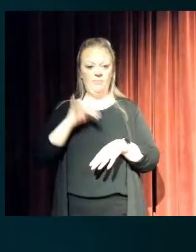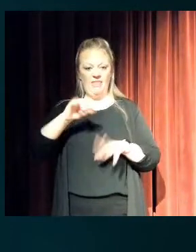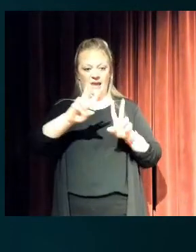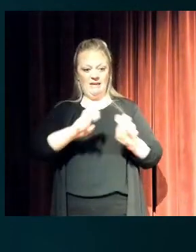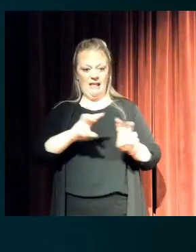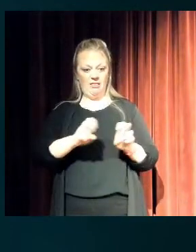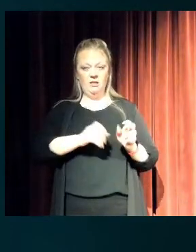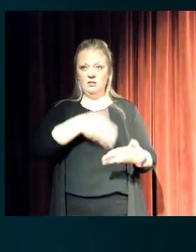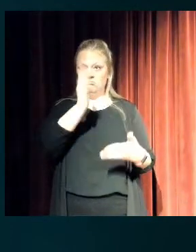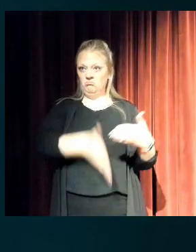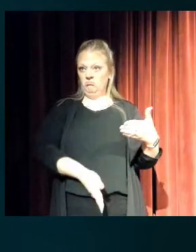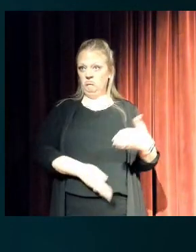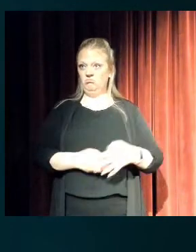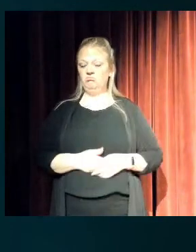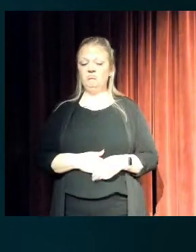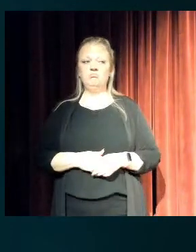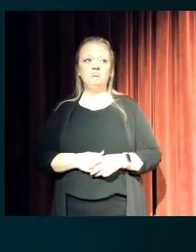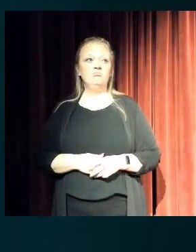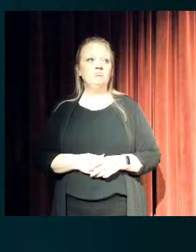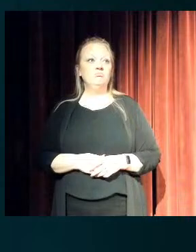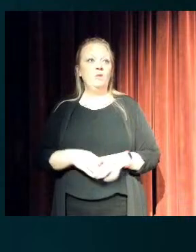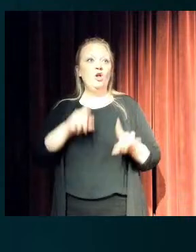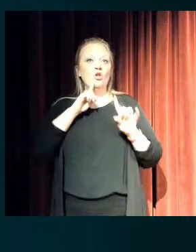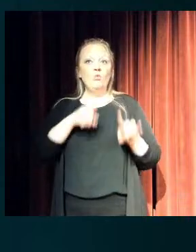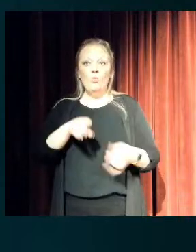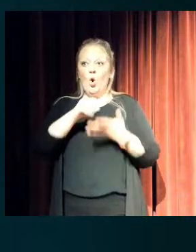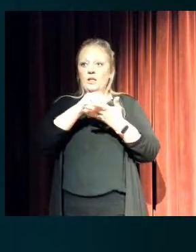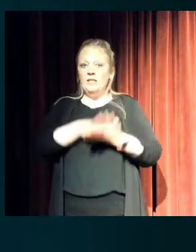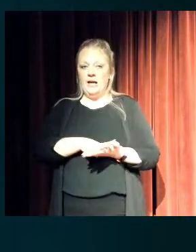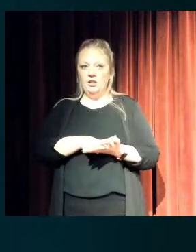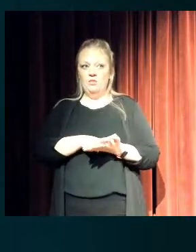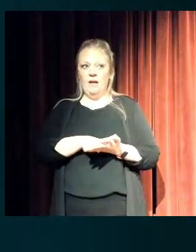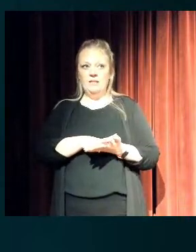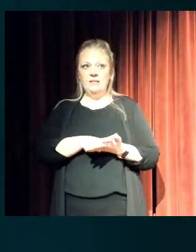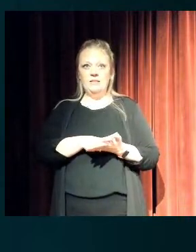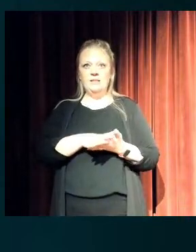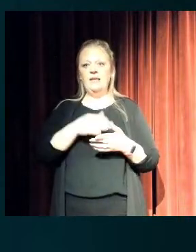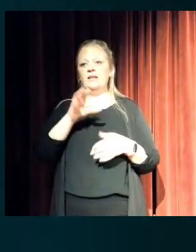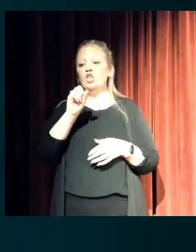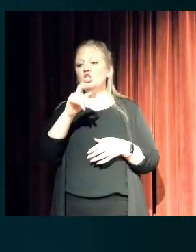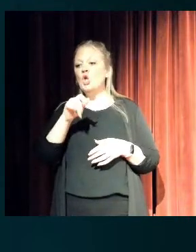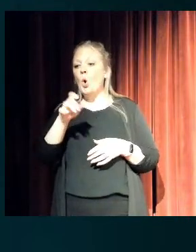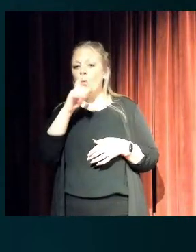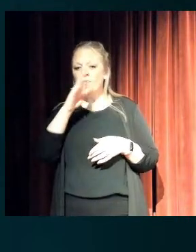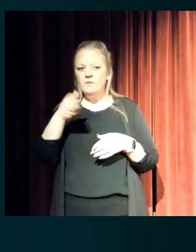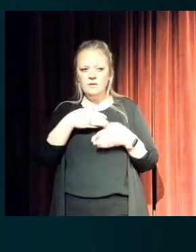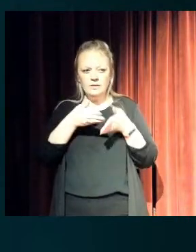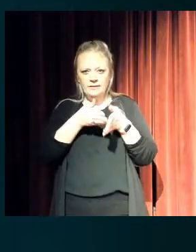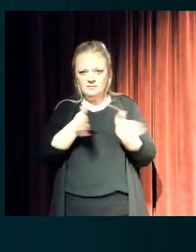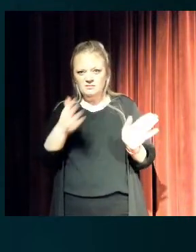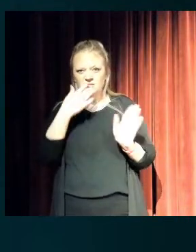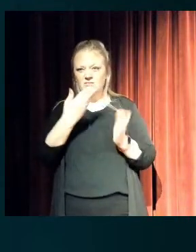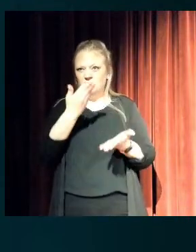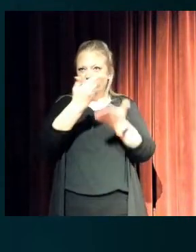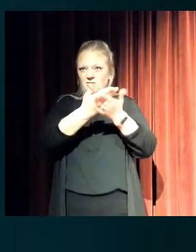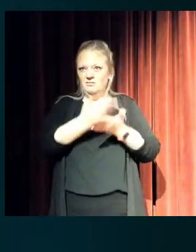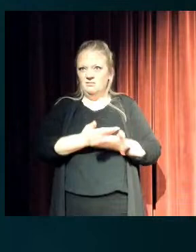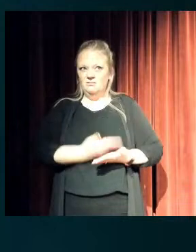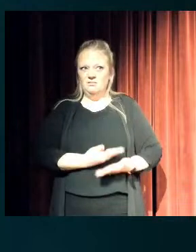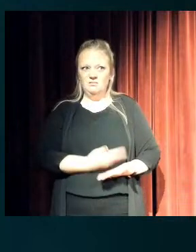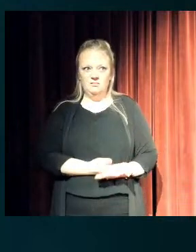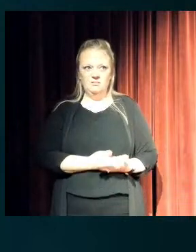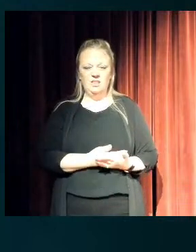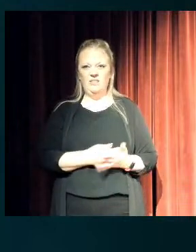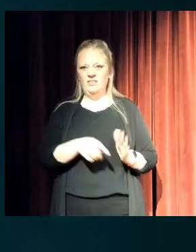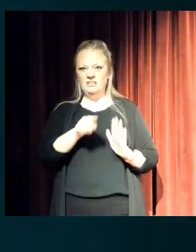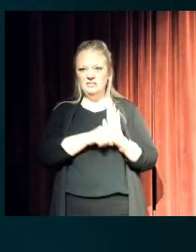has been completed. The report documents the scope and depth of Erie County's healthcare disparities using an